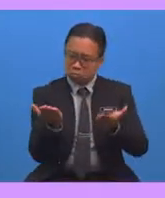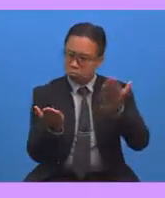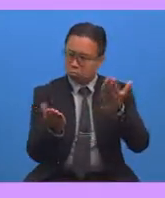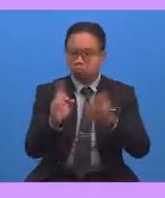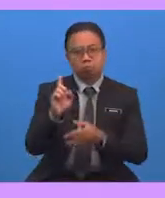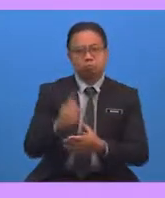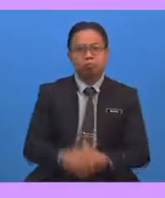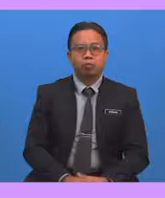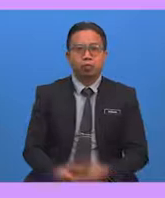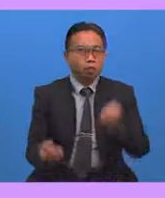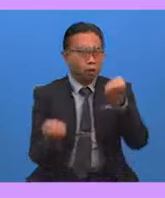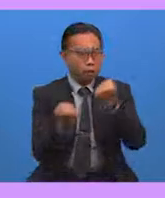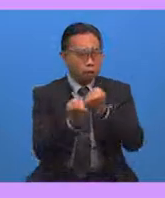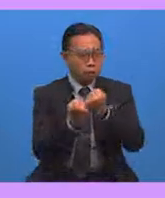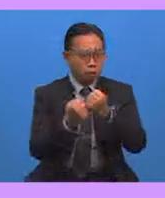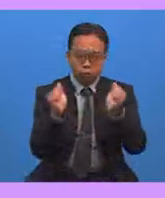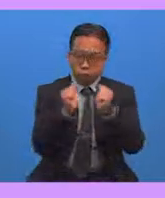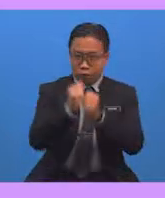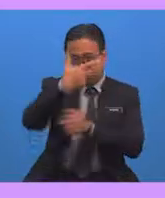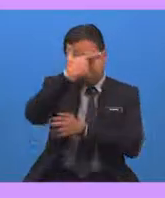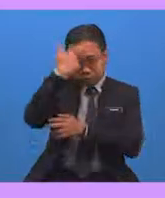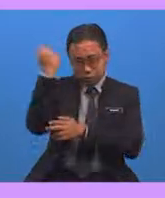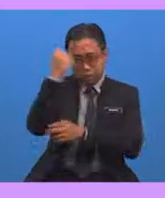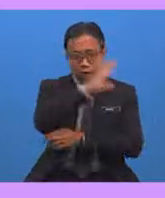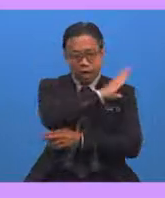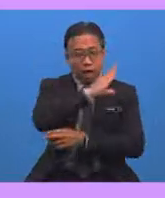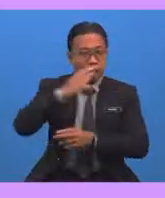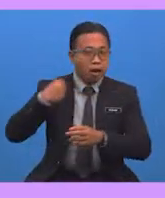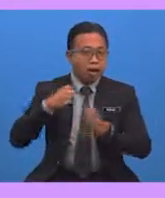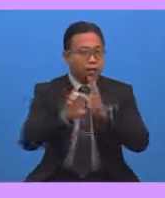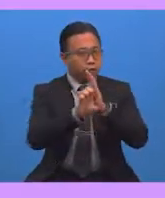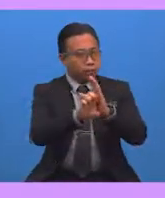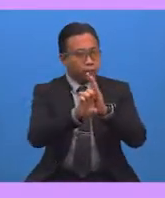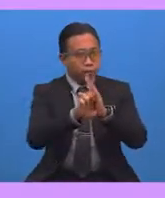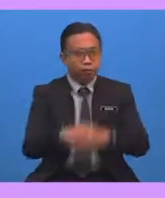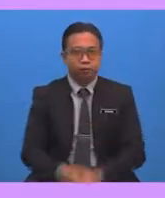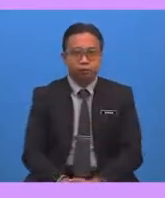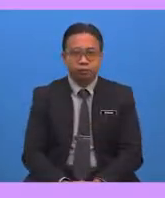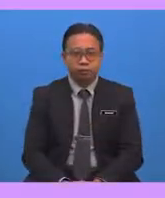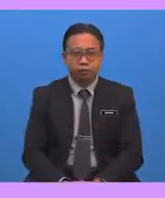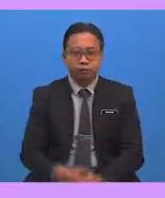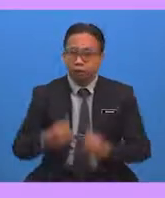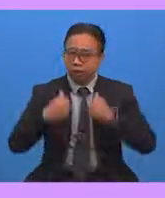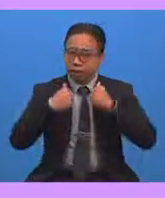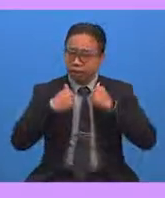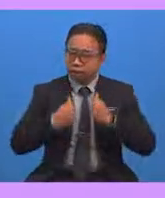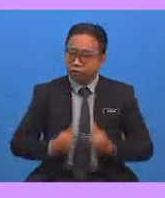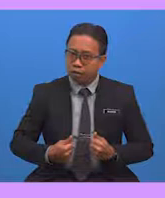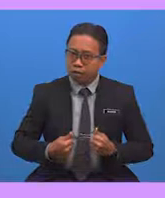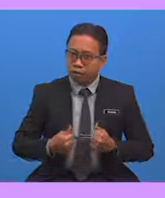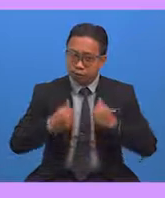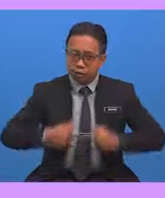stand with reasons and examples. address the opposing